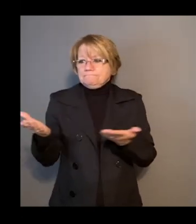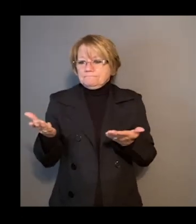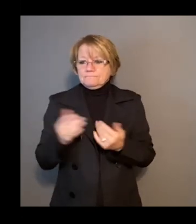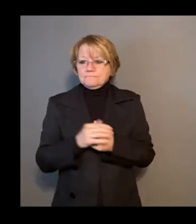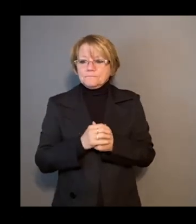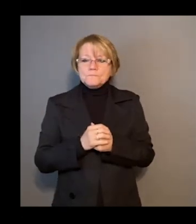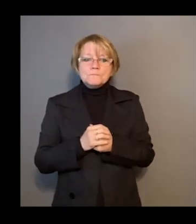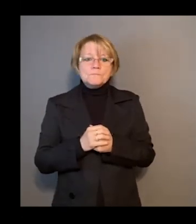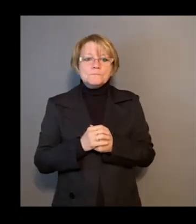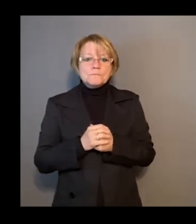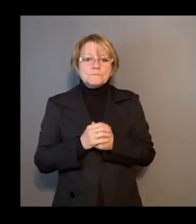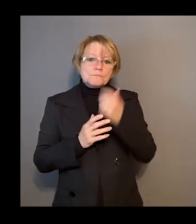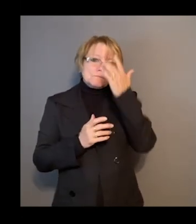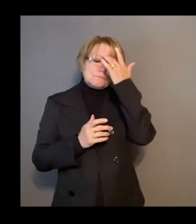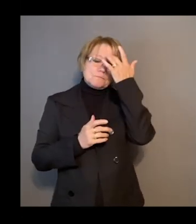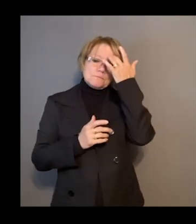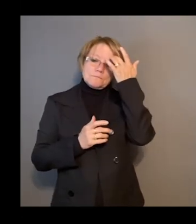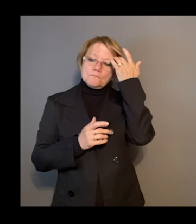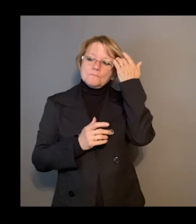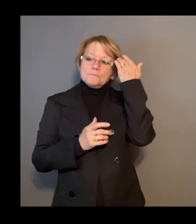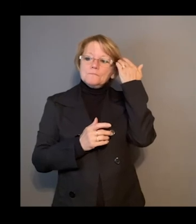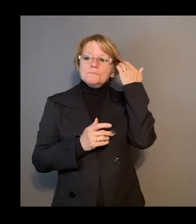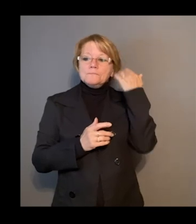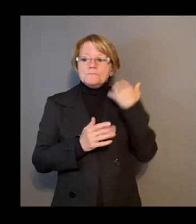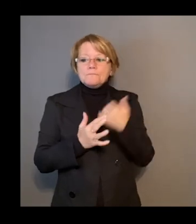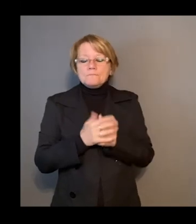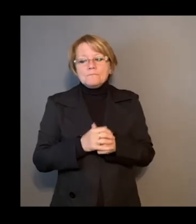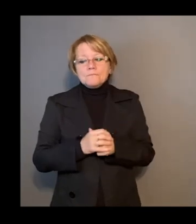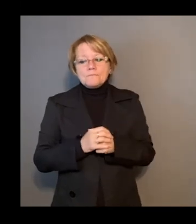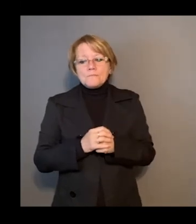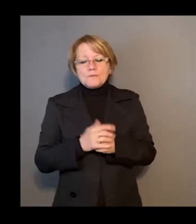My bad, Coach, you broke up on that when you was ending the question. What was it?